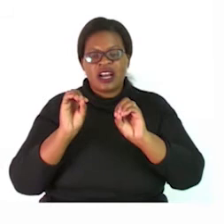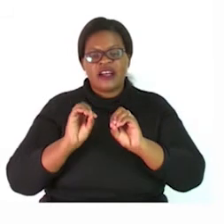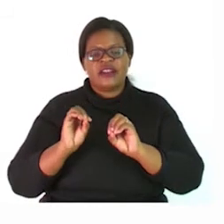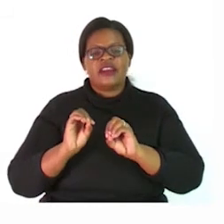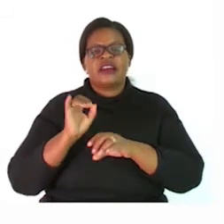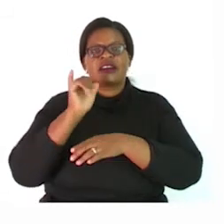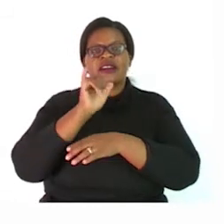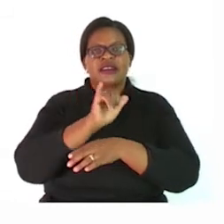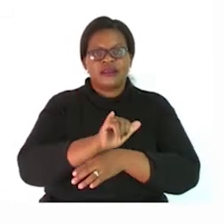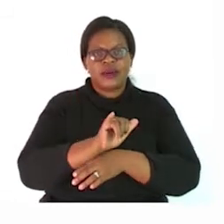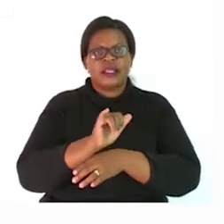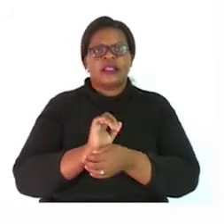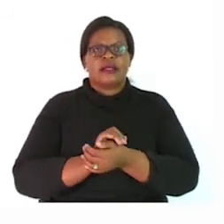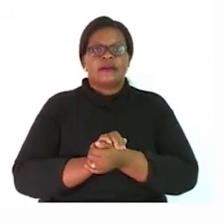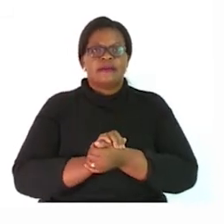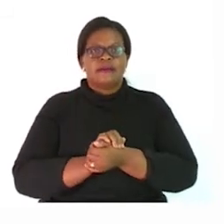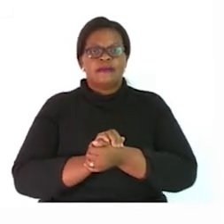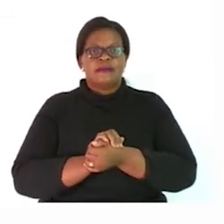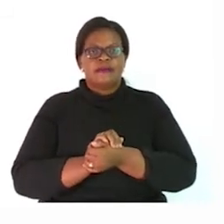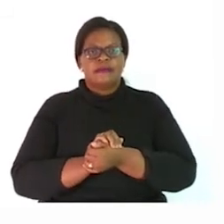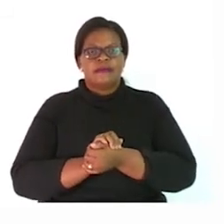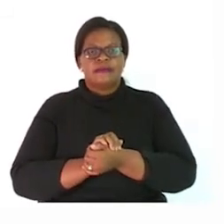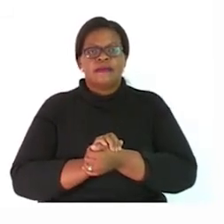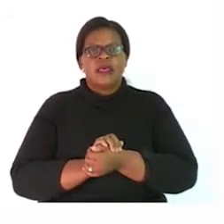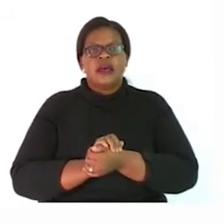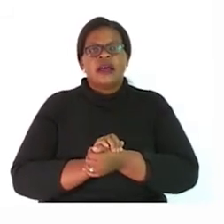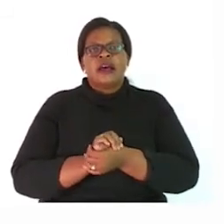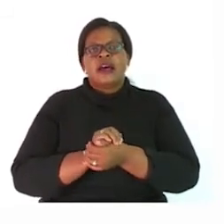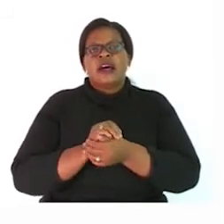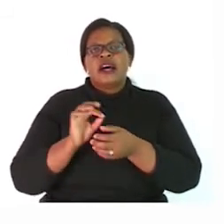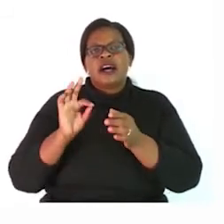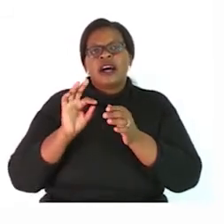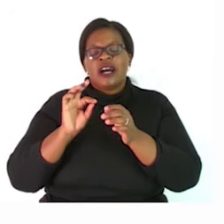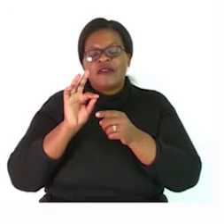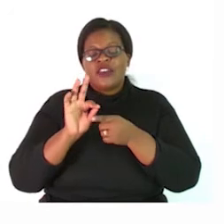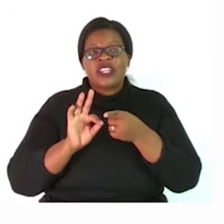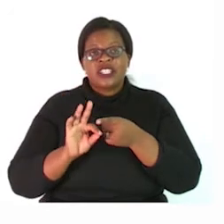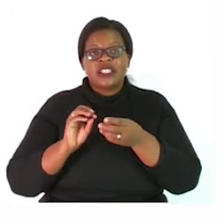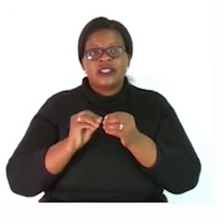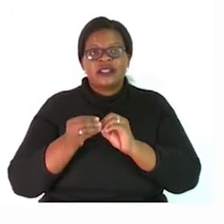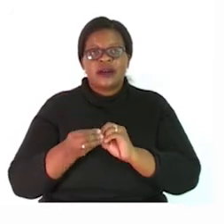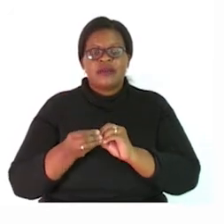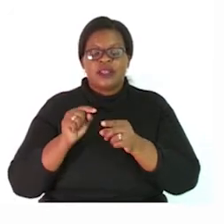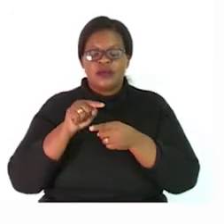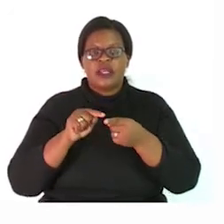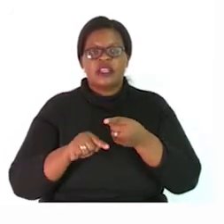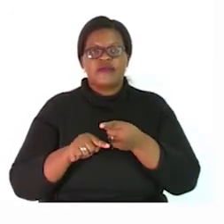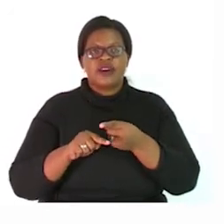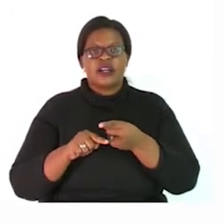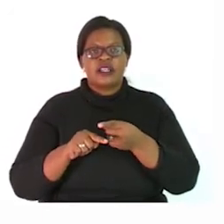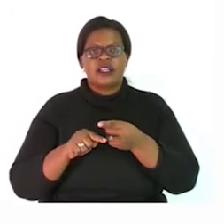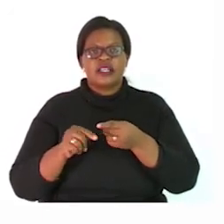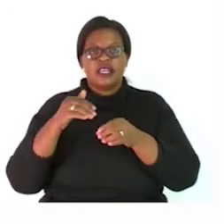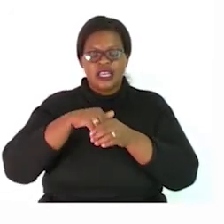a remainder. So a factor is a number that we can divide